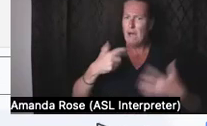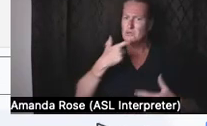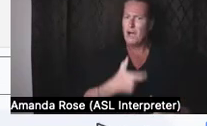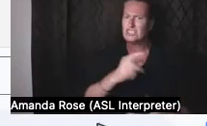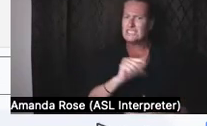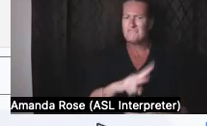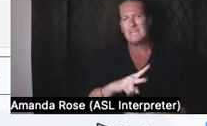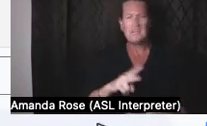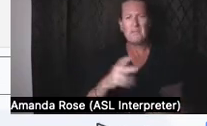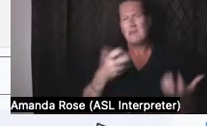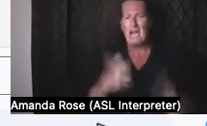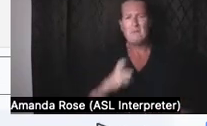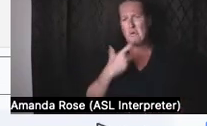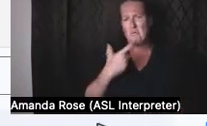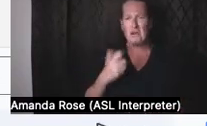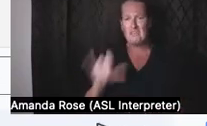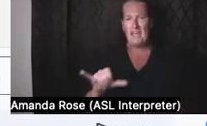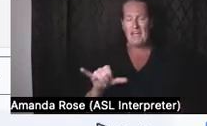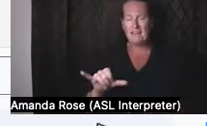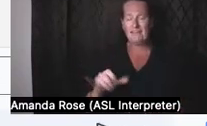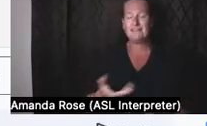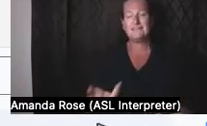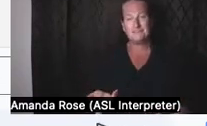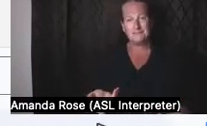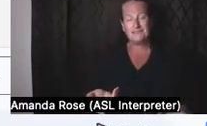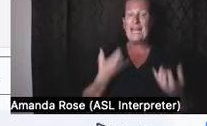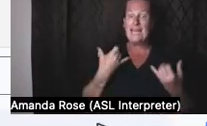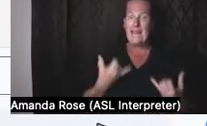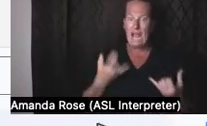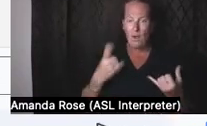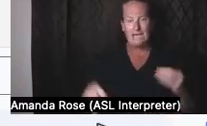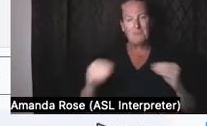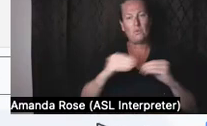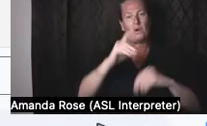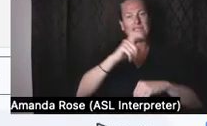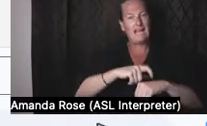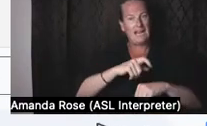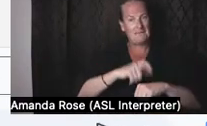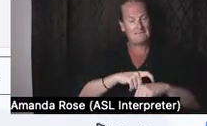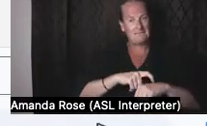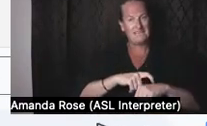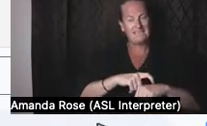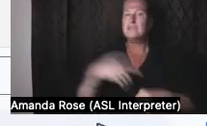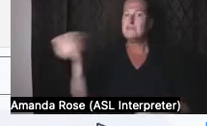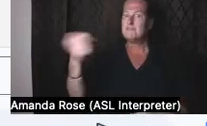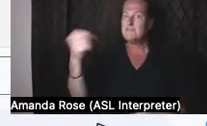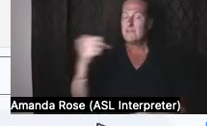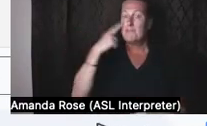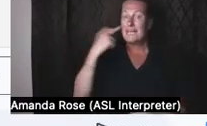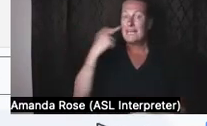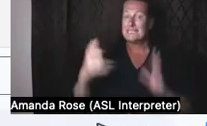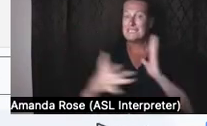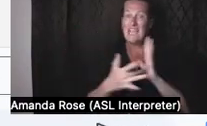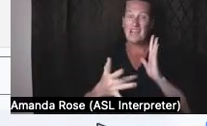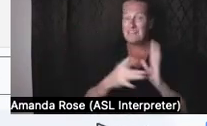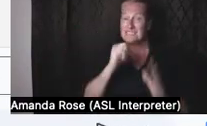wanted to watch. And okay, now I need some more time to see what I was going to need. Yeah, because it's like, that's technically not my